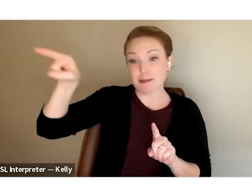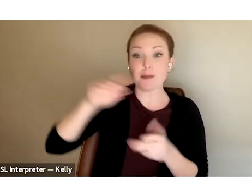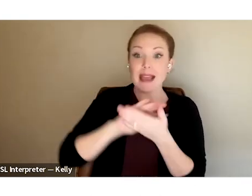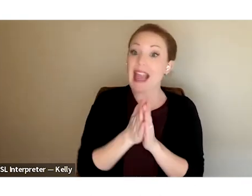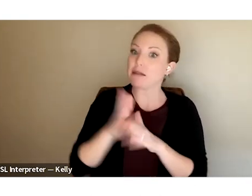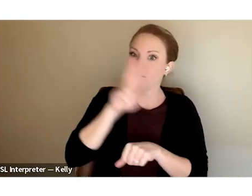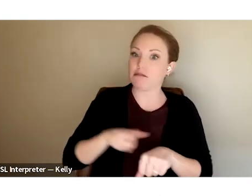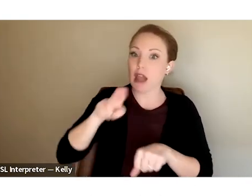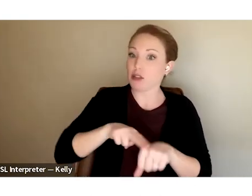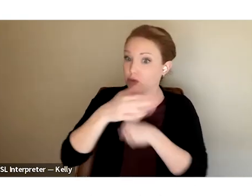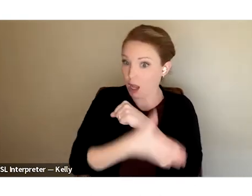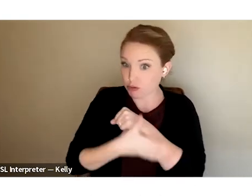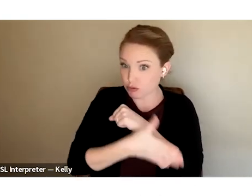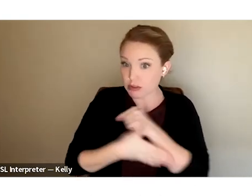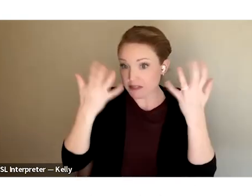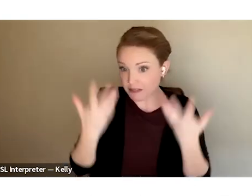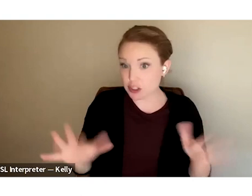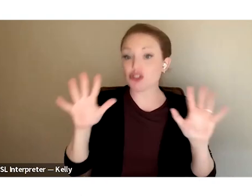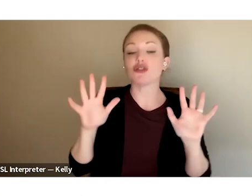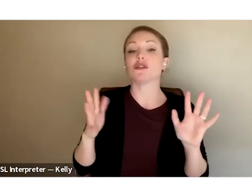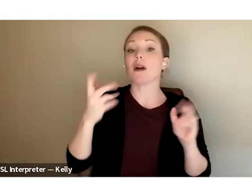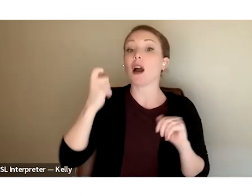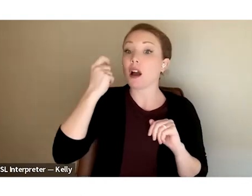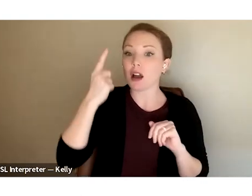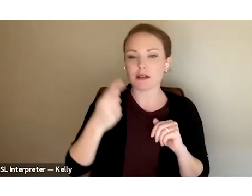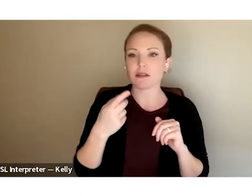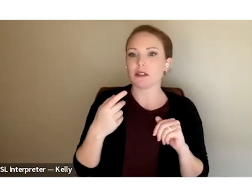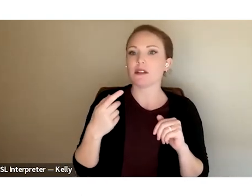nationalized, for a variety of reasons that we could